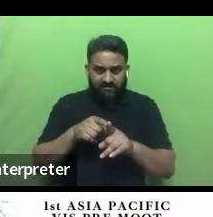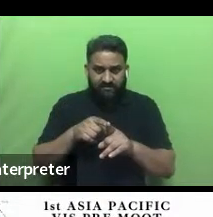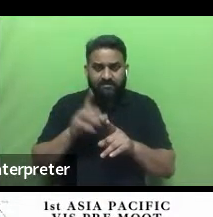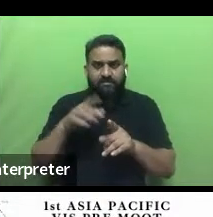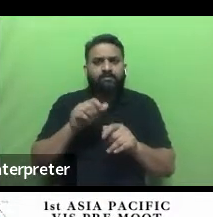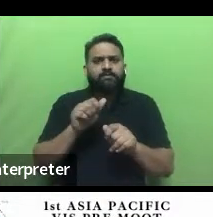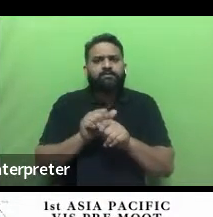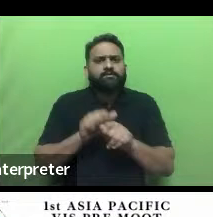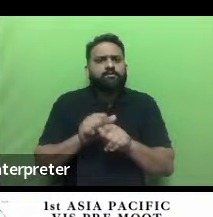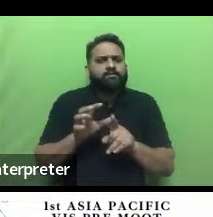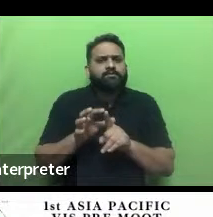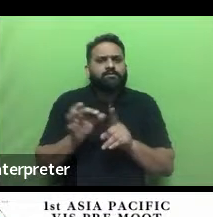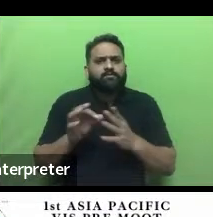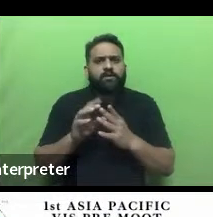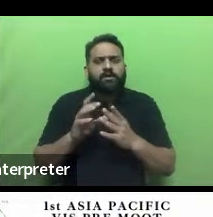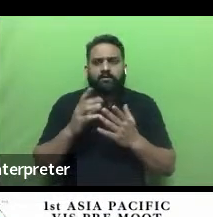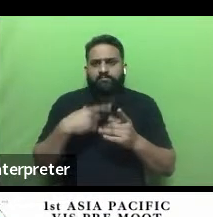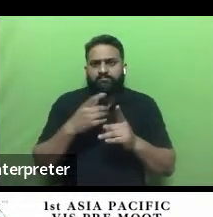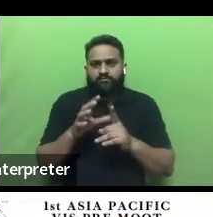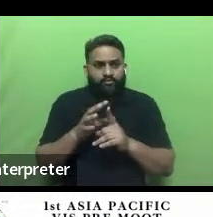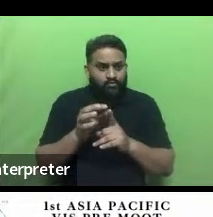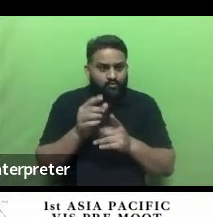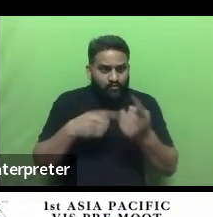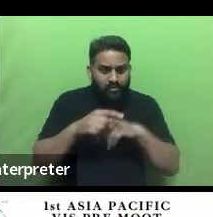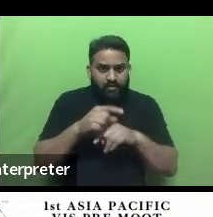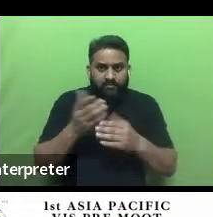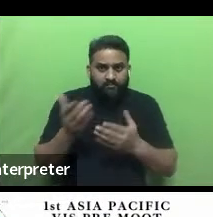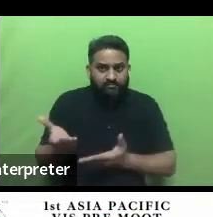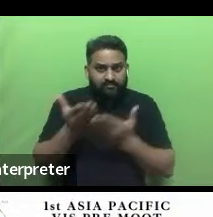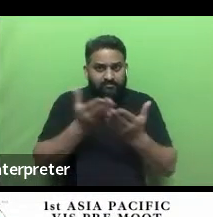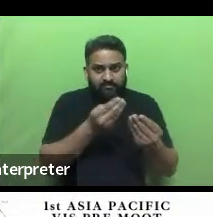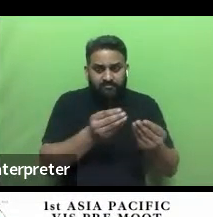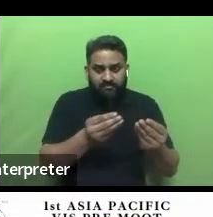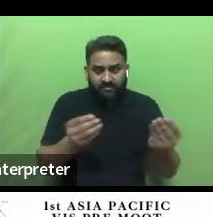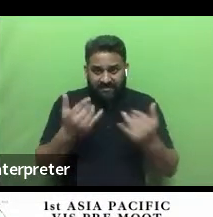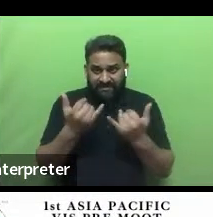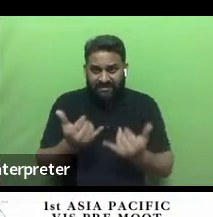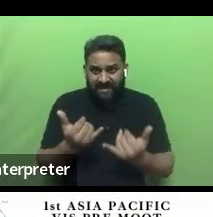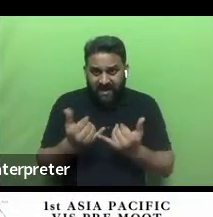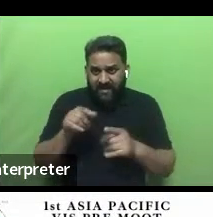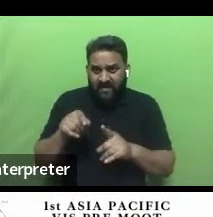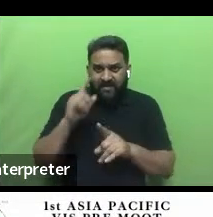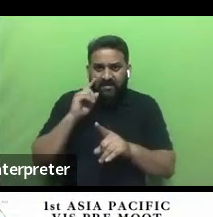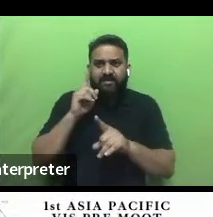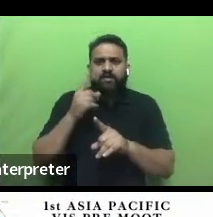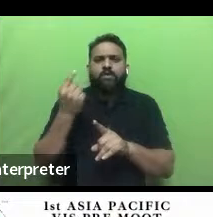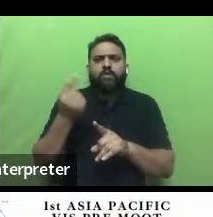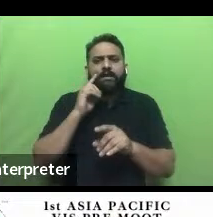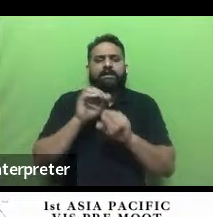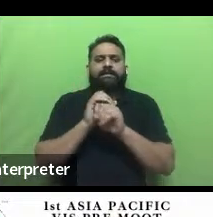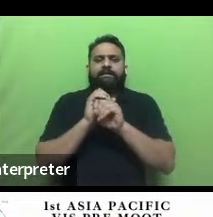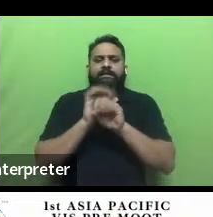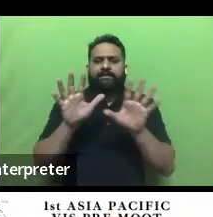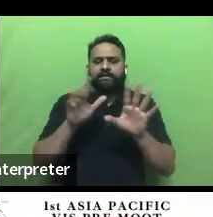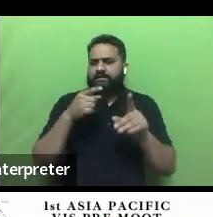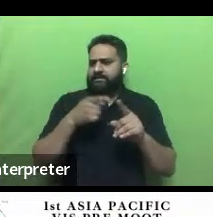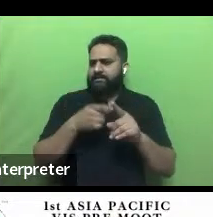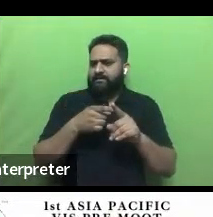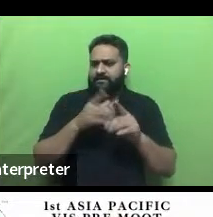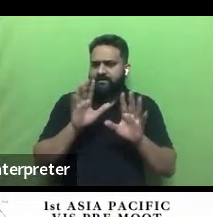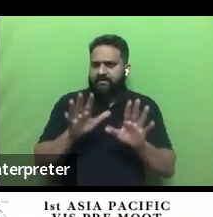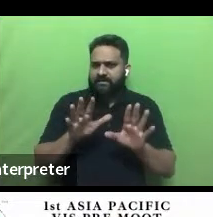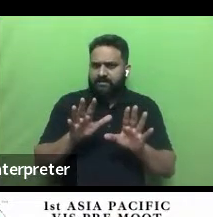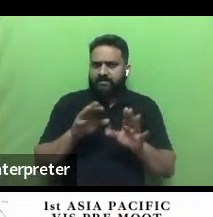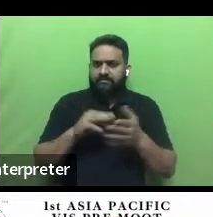performance constitute conduct indicating assent. In the present case, only clarifications were sought and there was no